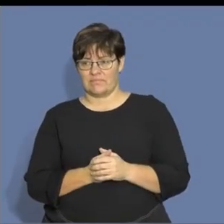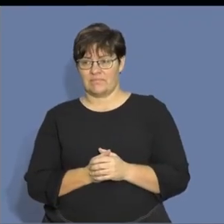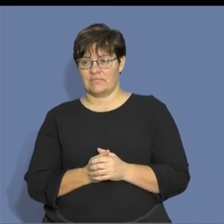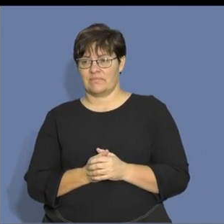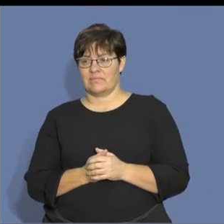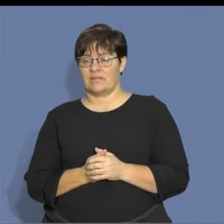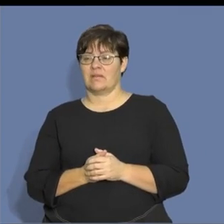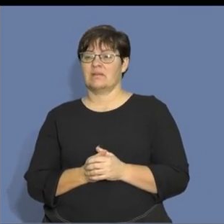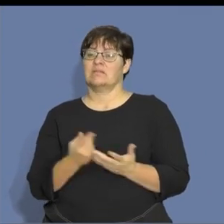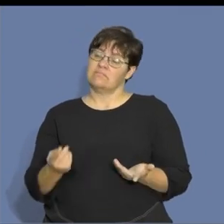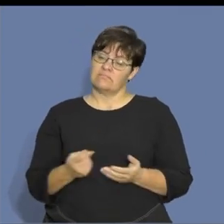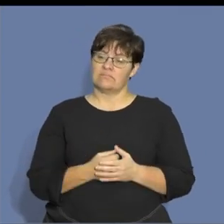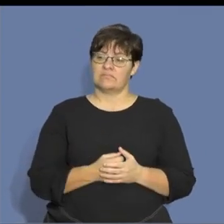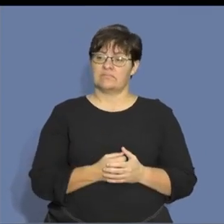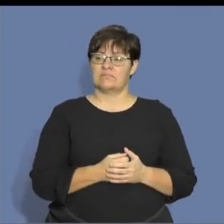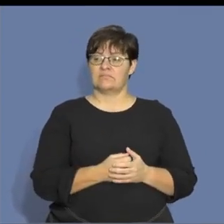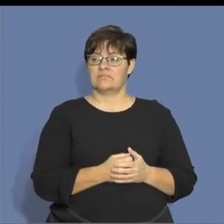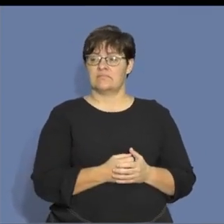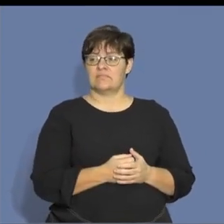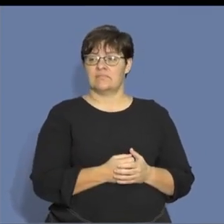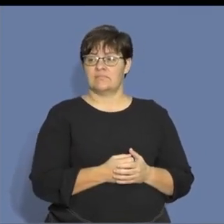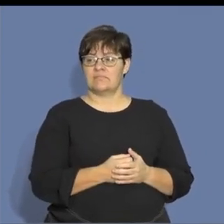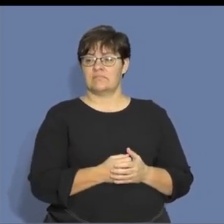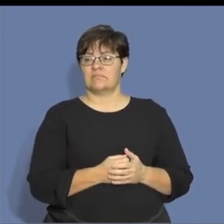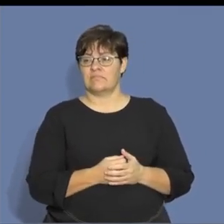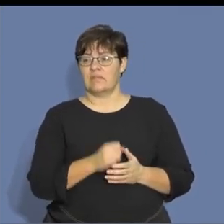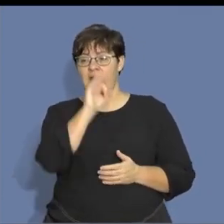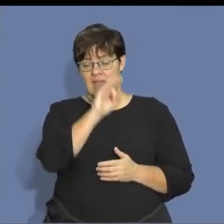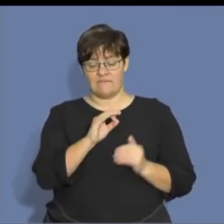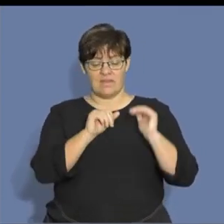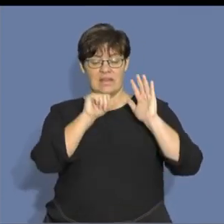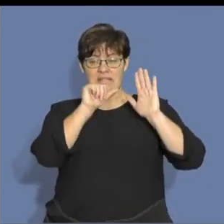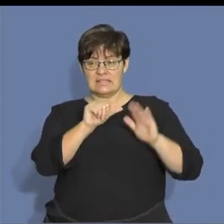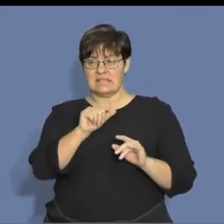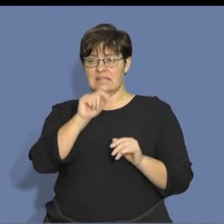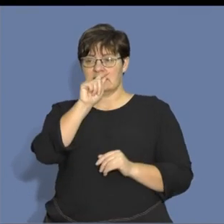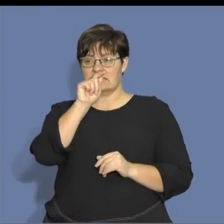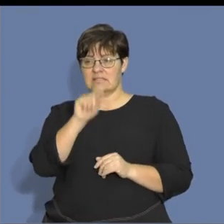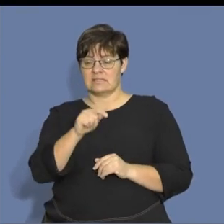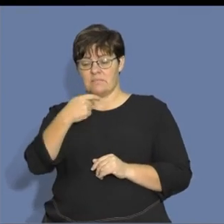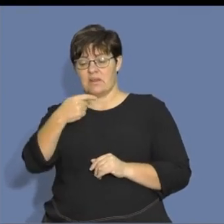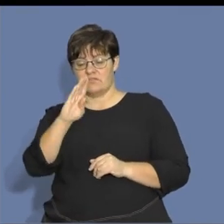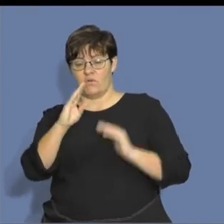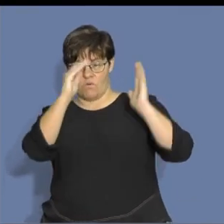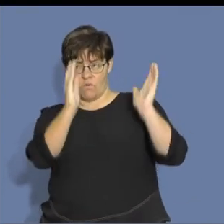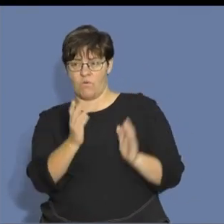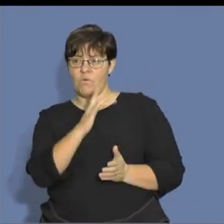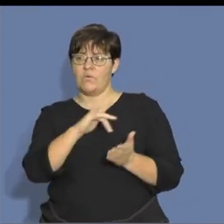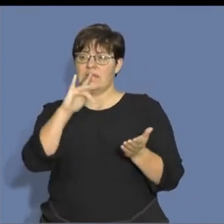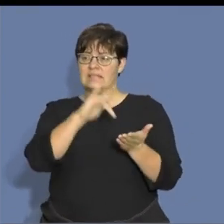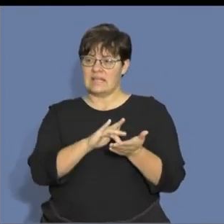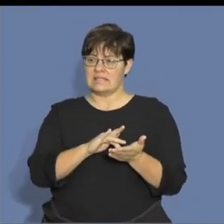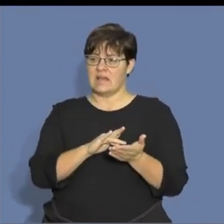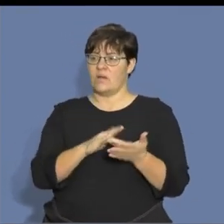example. The next example is, they say f 6 and minus 4 is a point in the circle with center 3 and minus